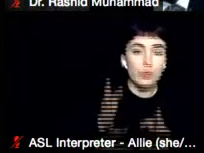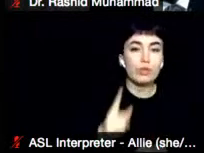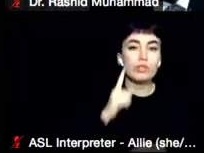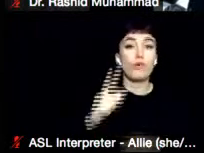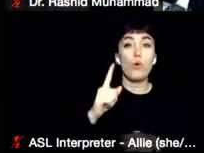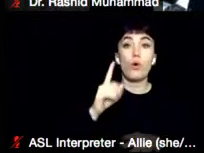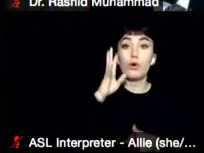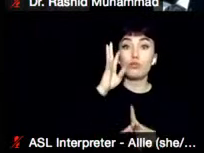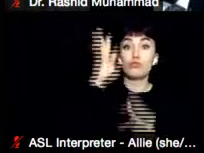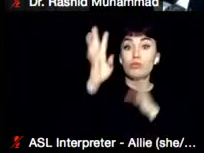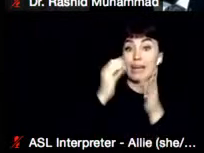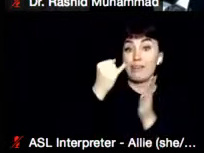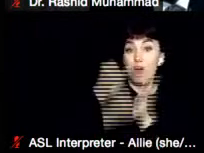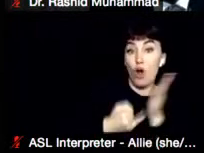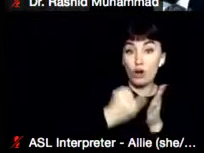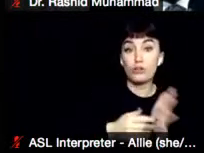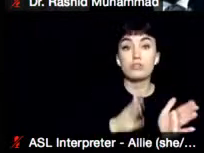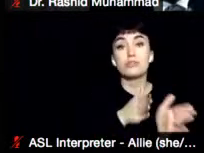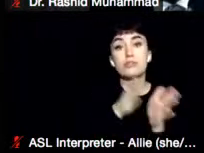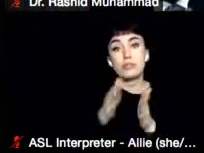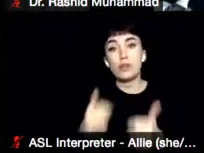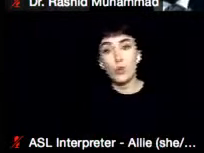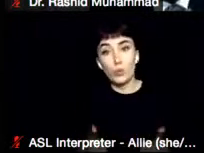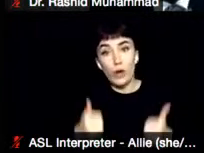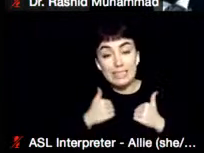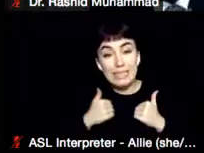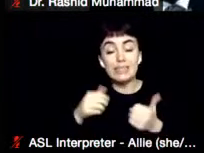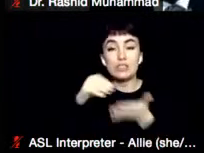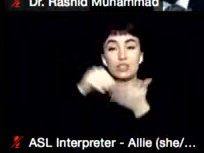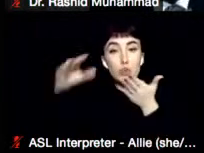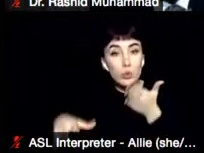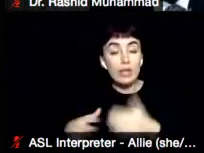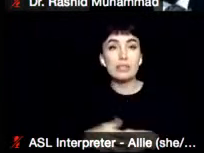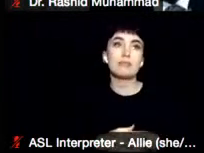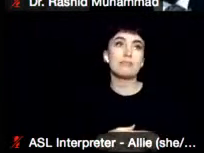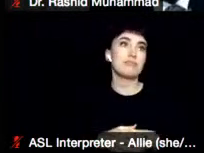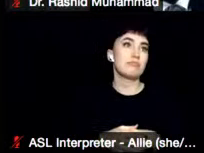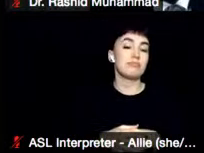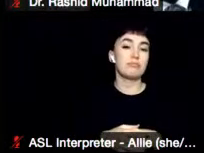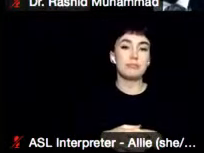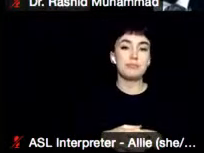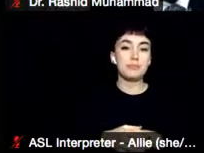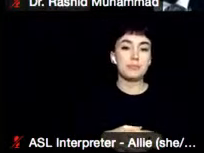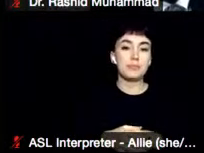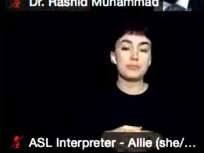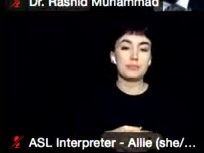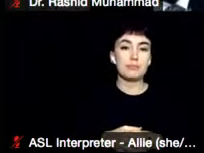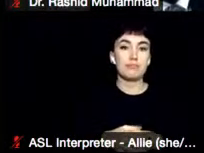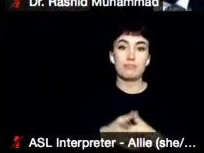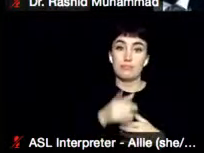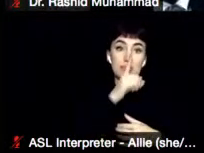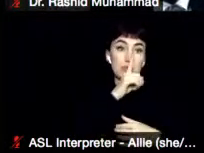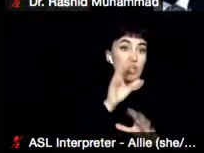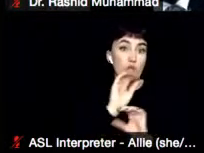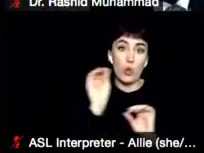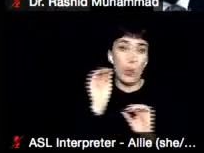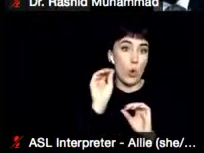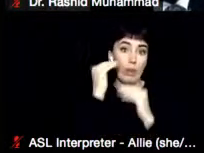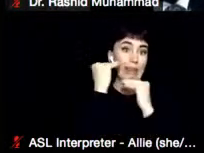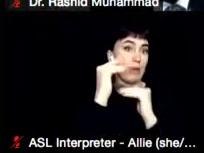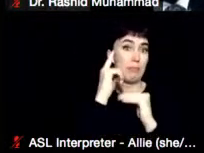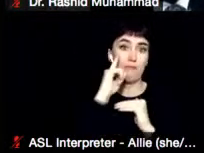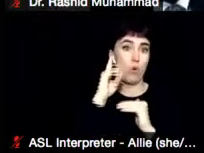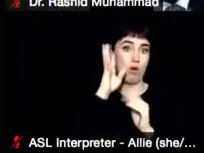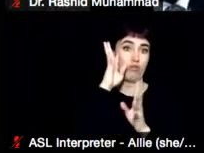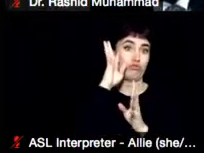arts, residents, students. There's no end to the